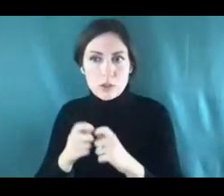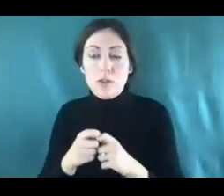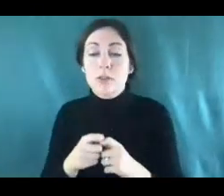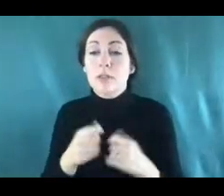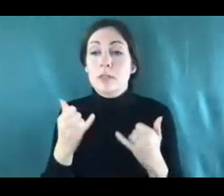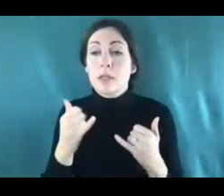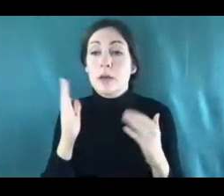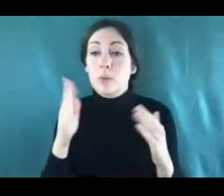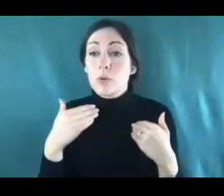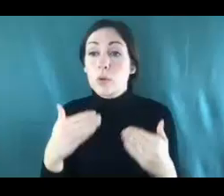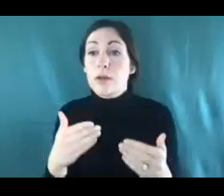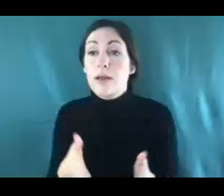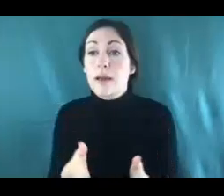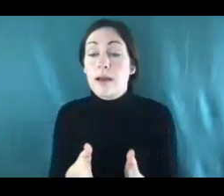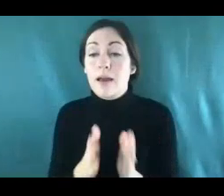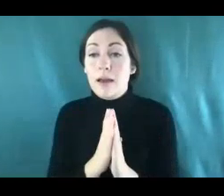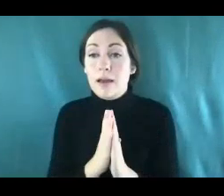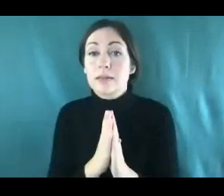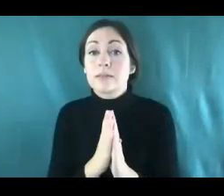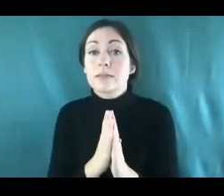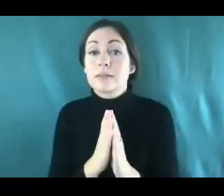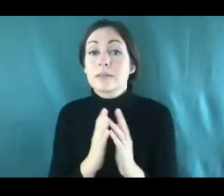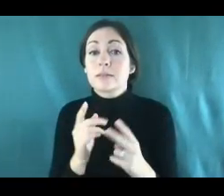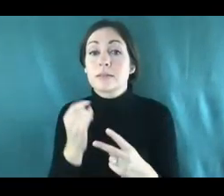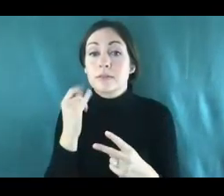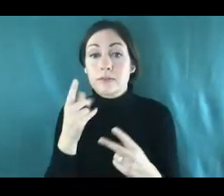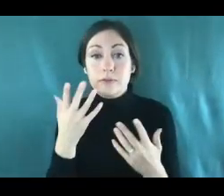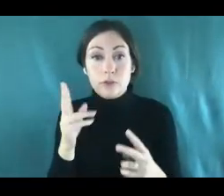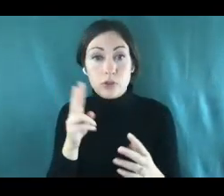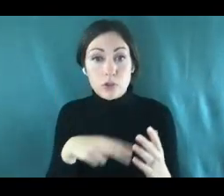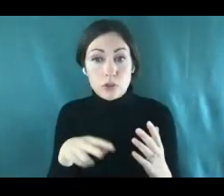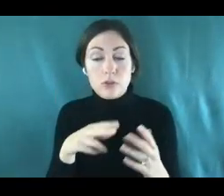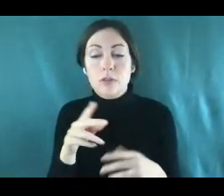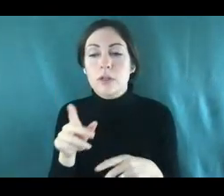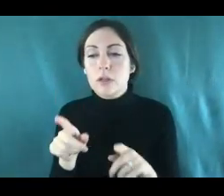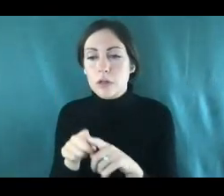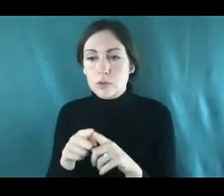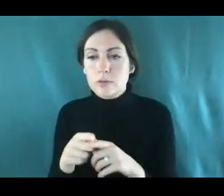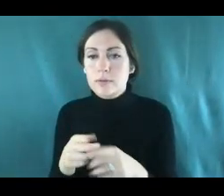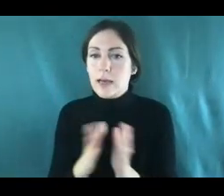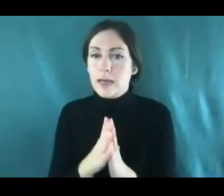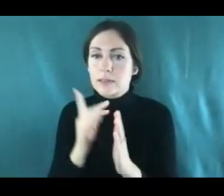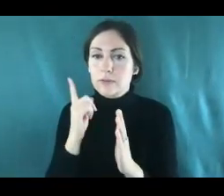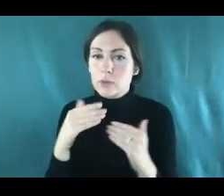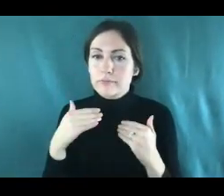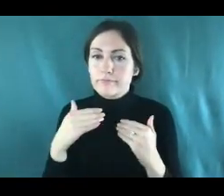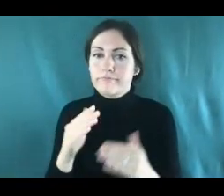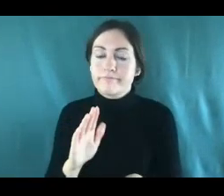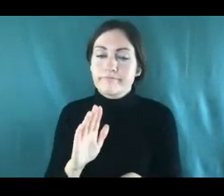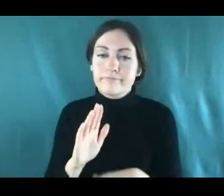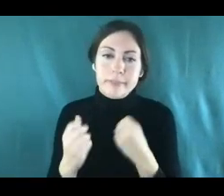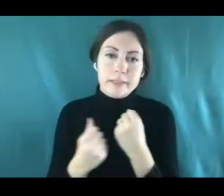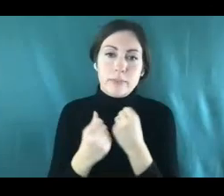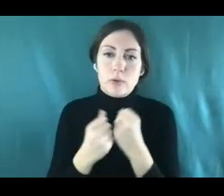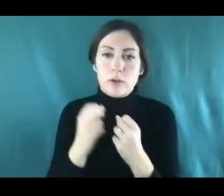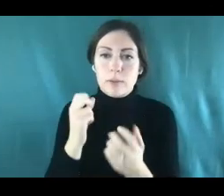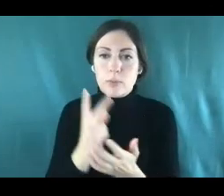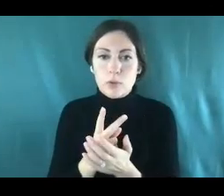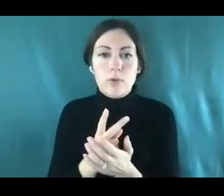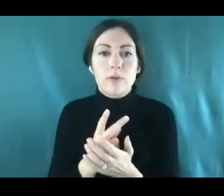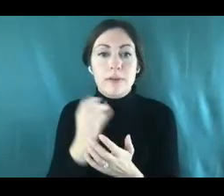ahead and ask if we've taken a look at those, and also for a motion to approve if there aren't any changes.